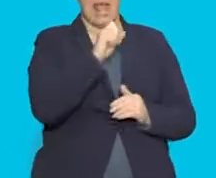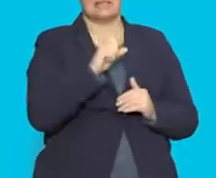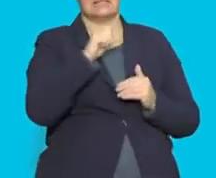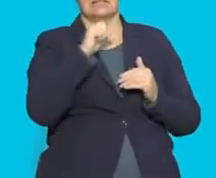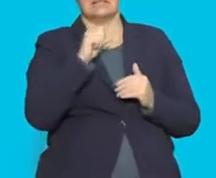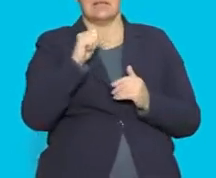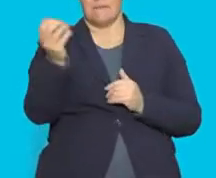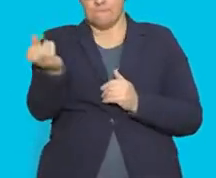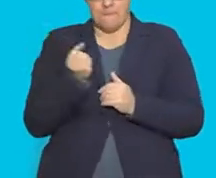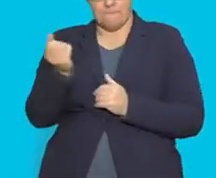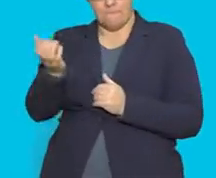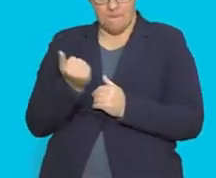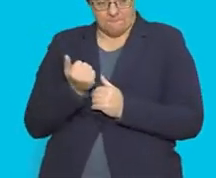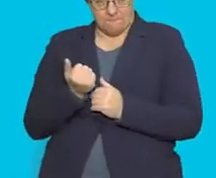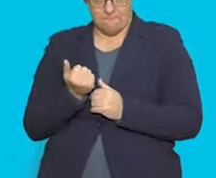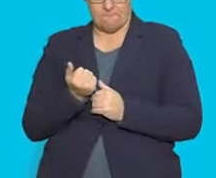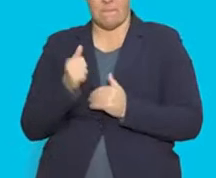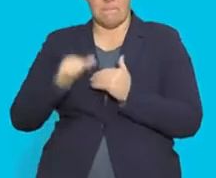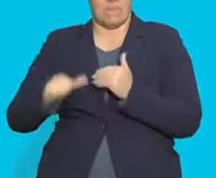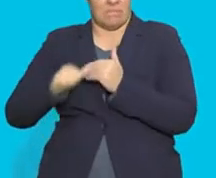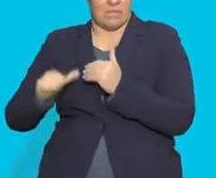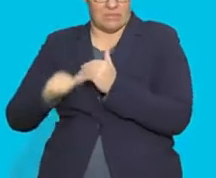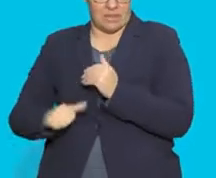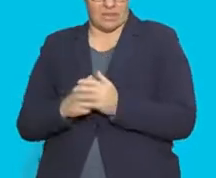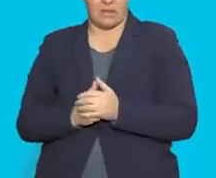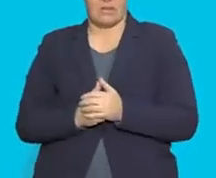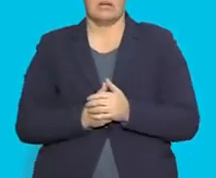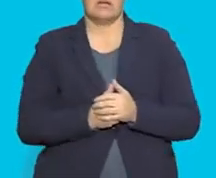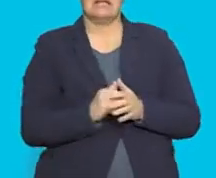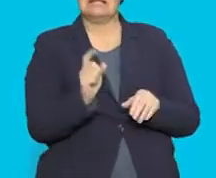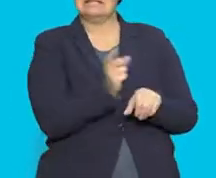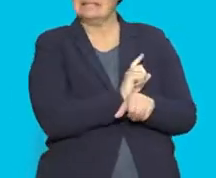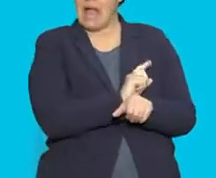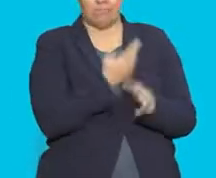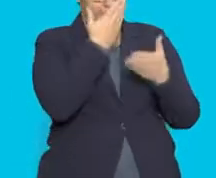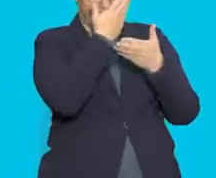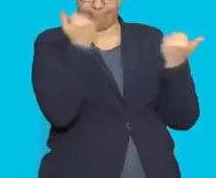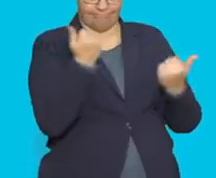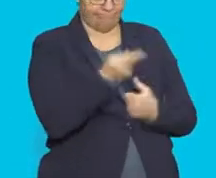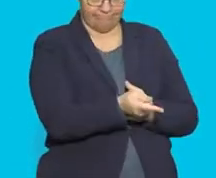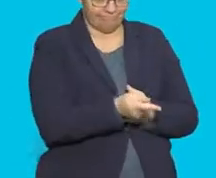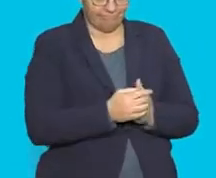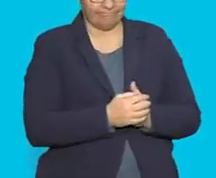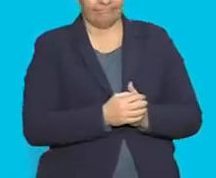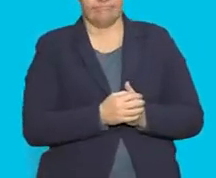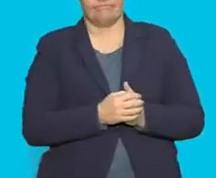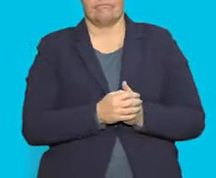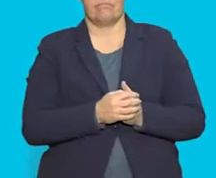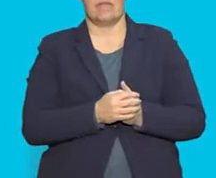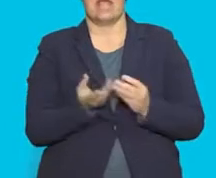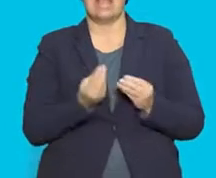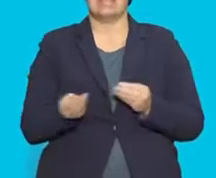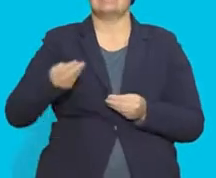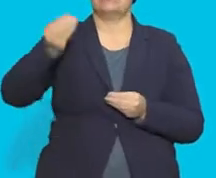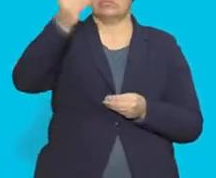payment. It's the same as like monthly payment, but it's actually a monthly withdrawal of 35,000. N will be